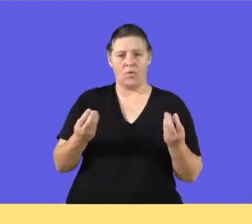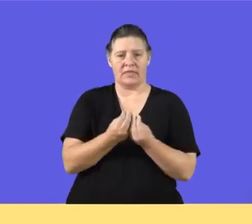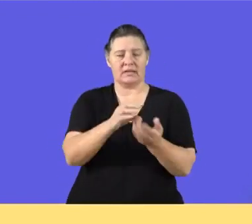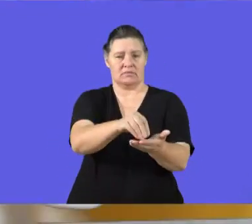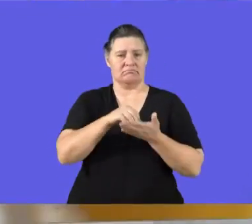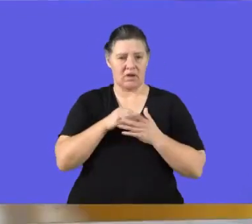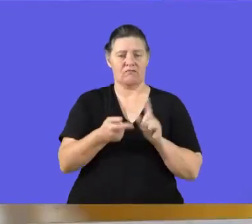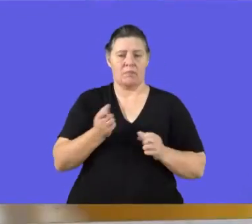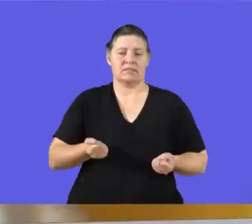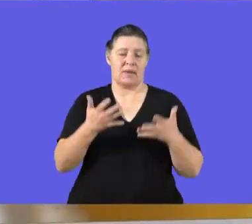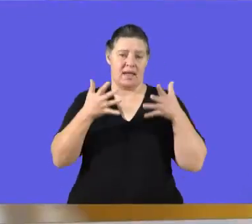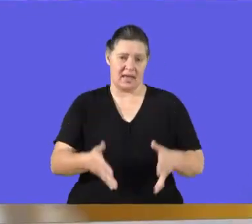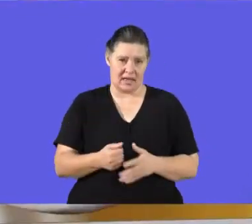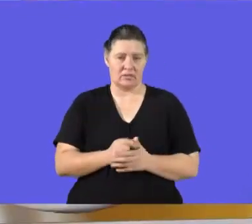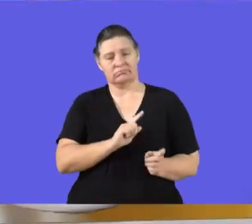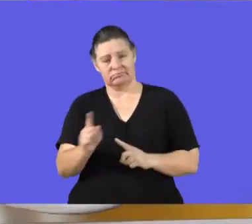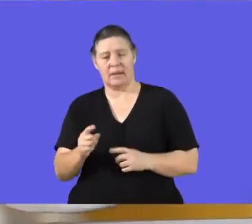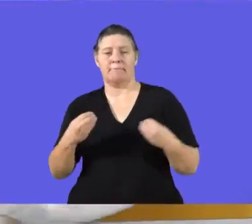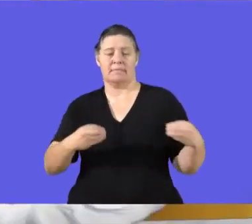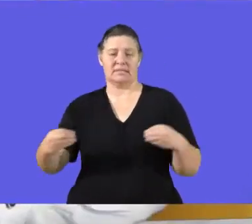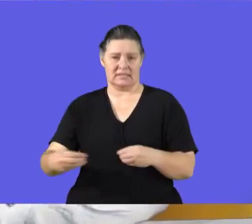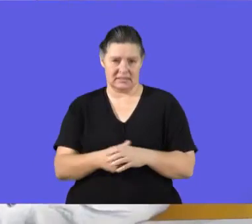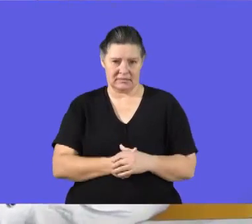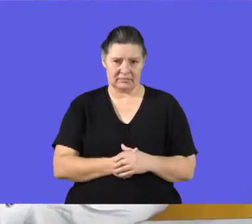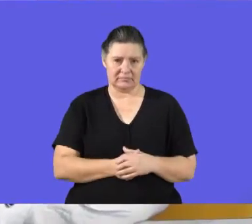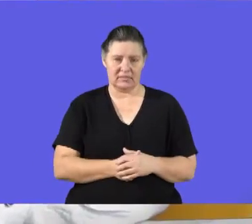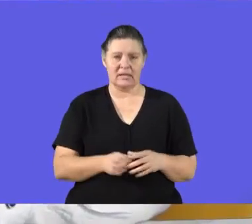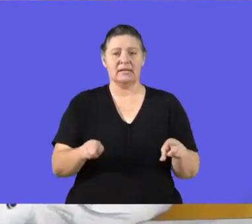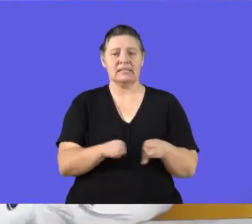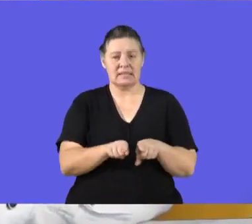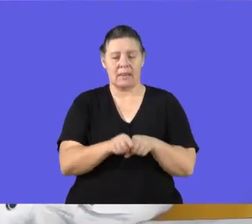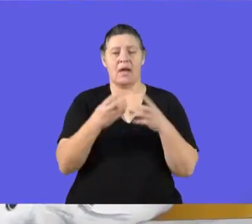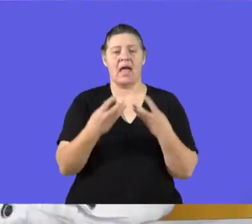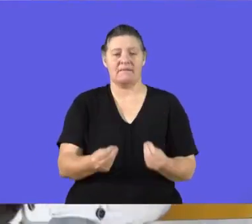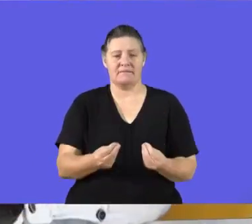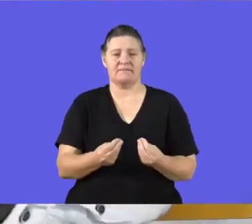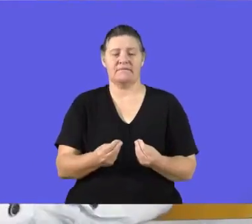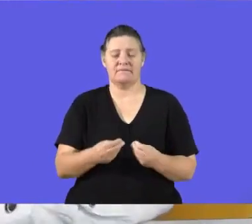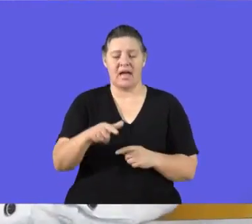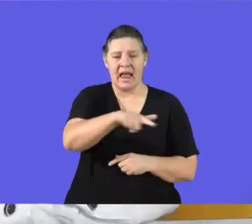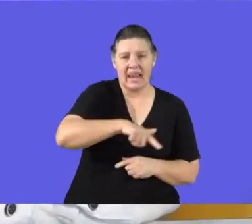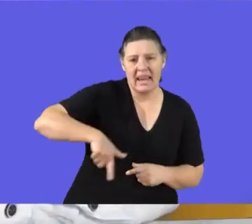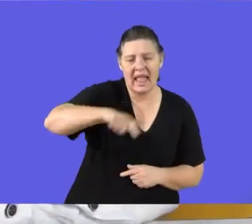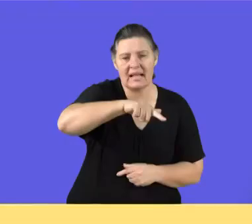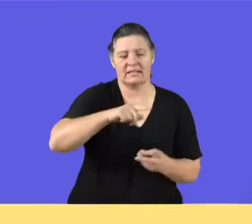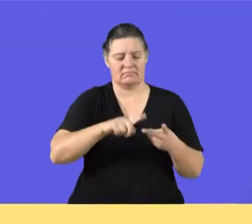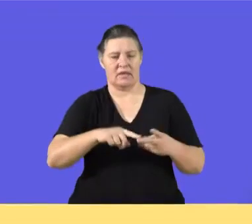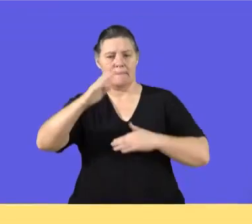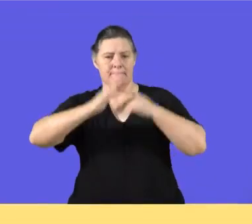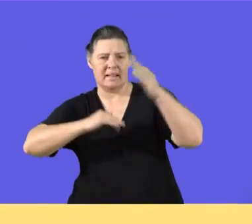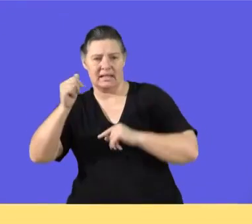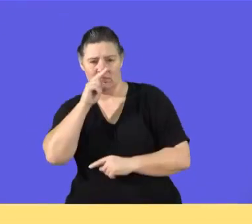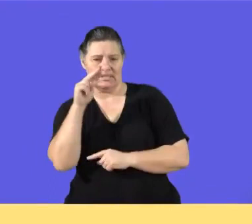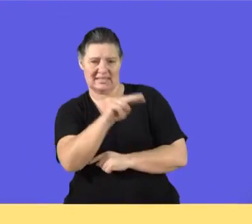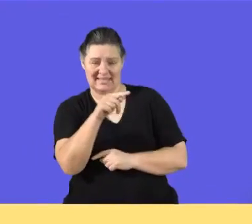our customers as well as to bring goods from our suppliers to our business. We also have what we call land and